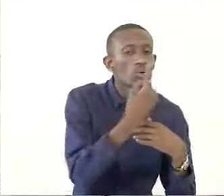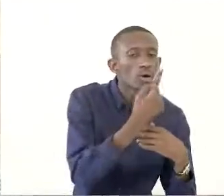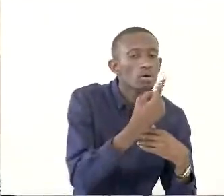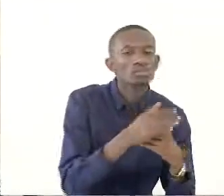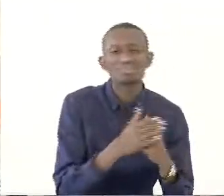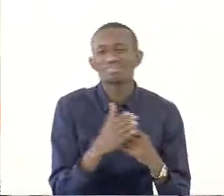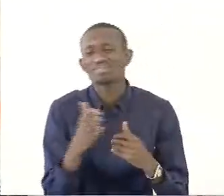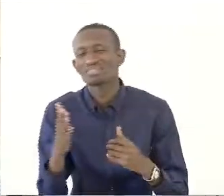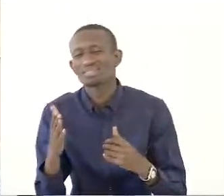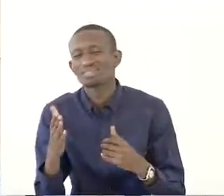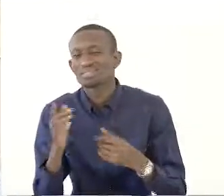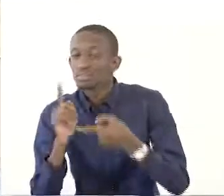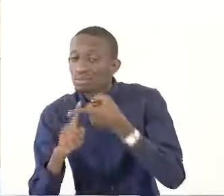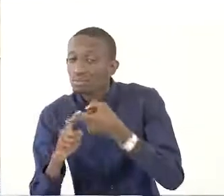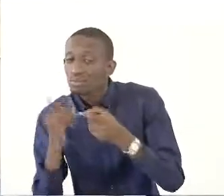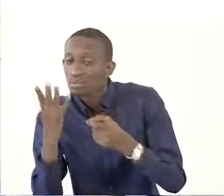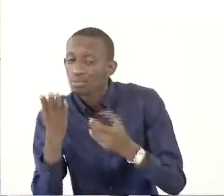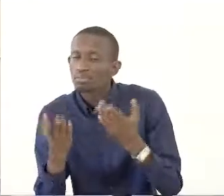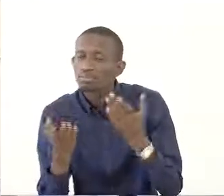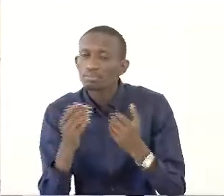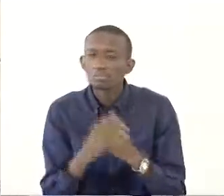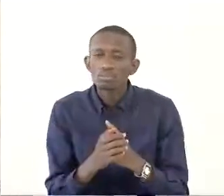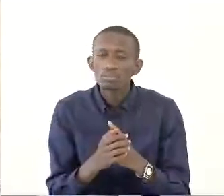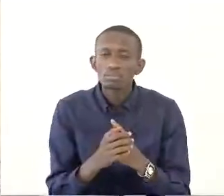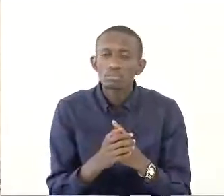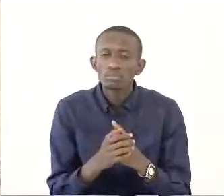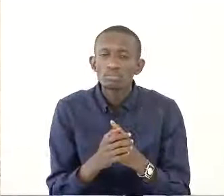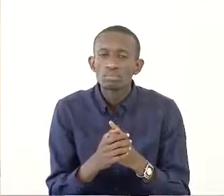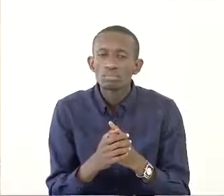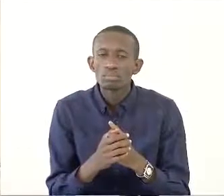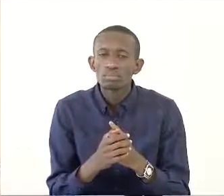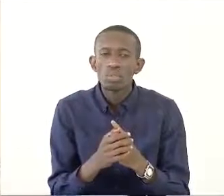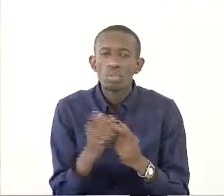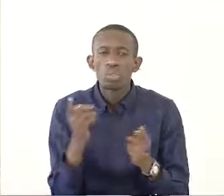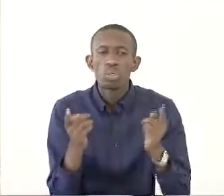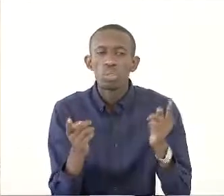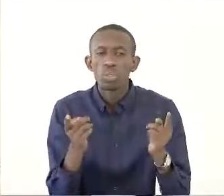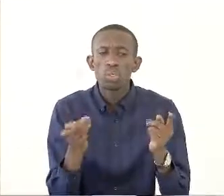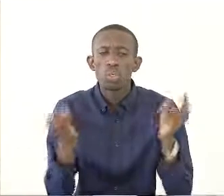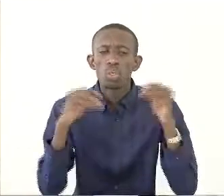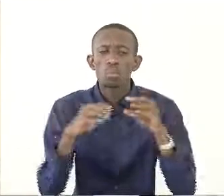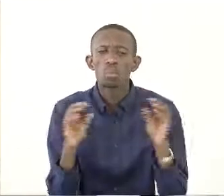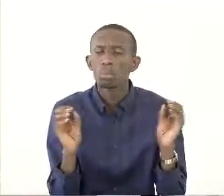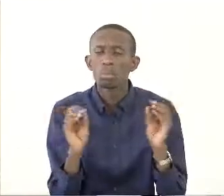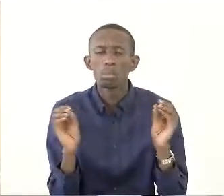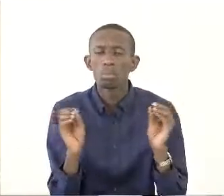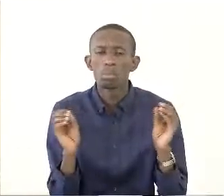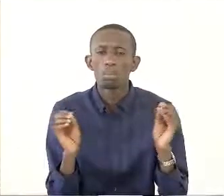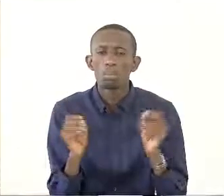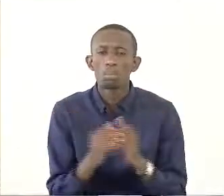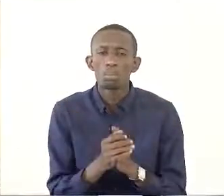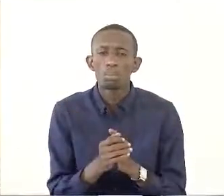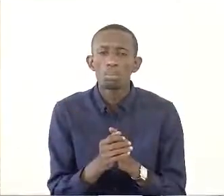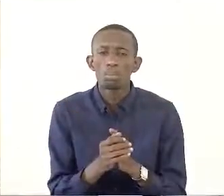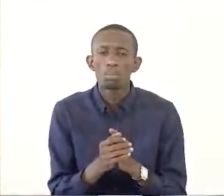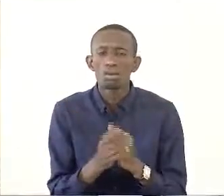and positive 4. And we don't have to put these last numbers because we don't have greater than, less